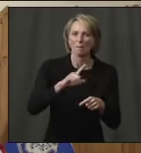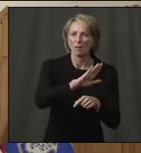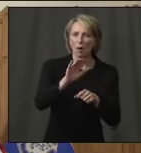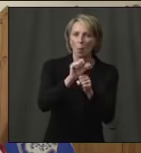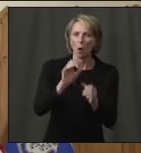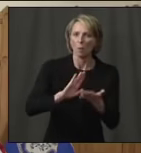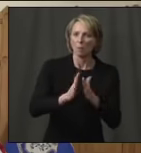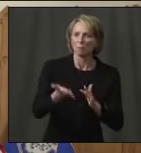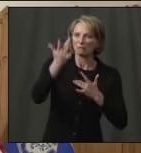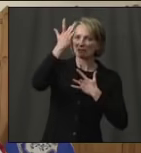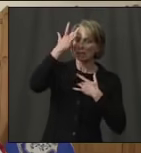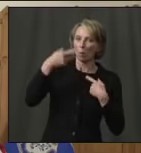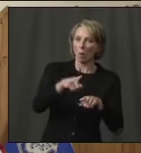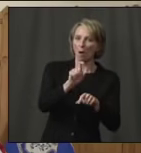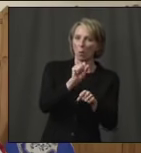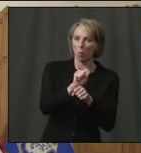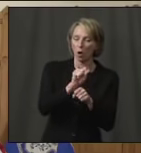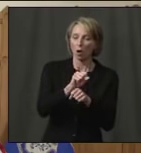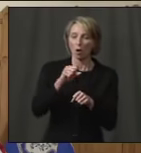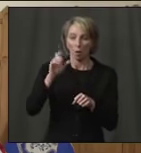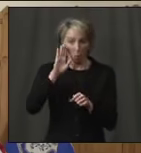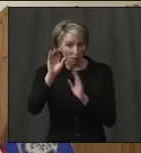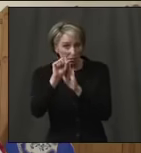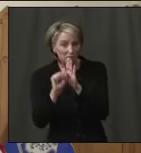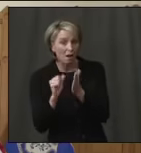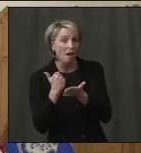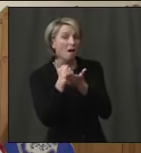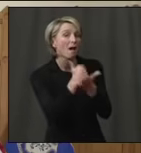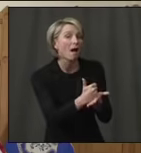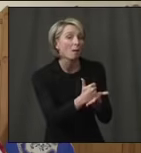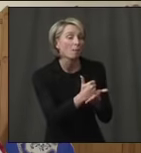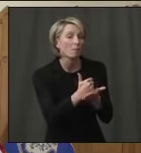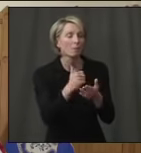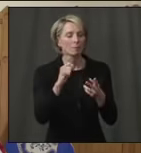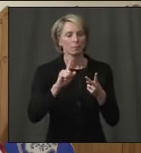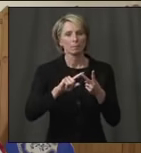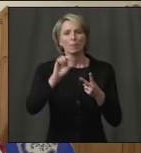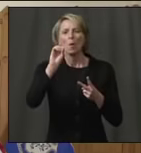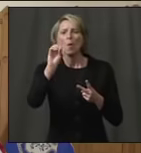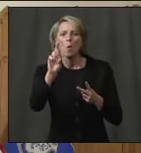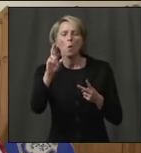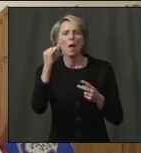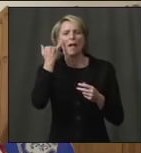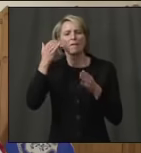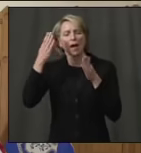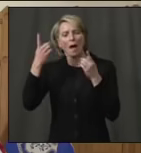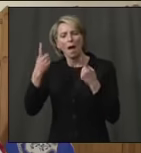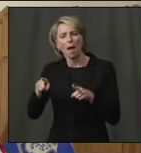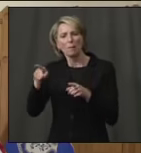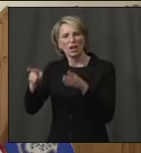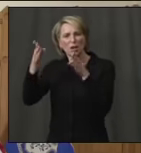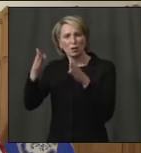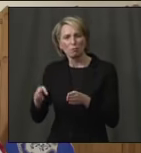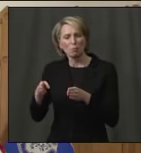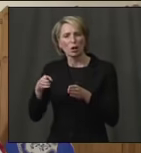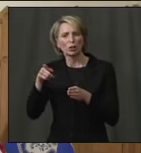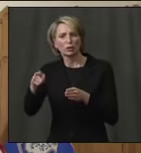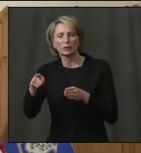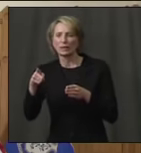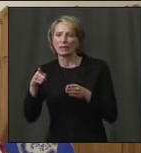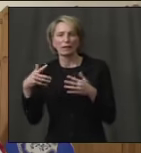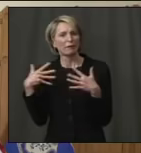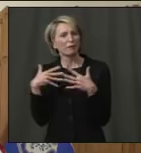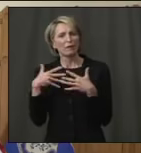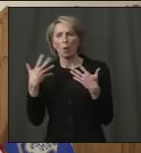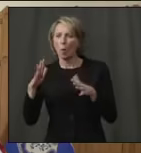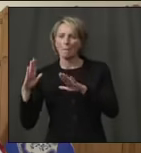unemployment benefits for a worker who voluntarily decides not to return to the job because they're afraid for their safety? Or maybe on the flip